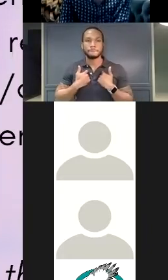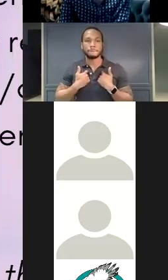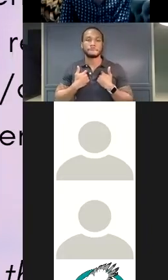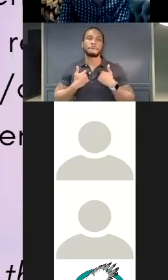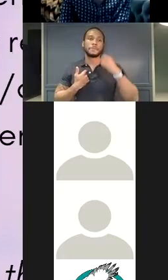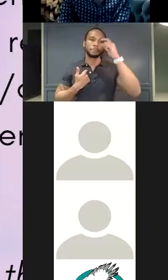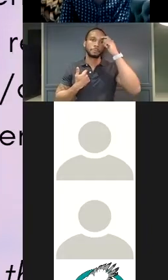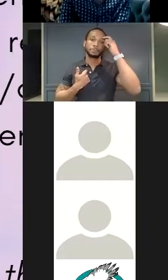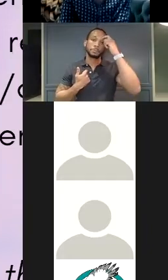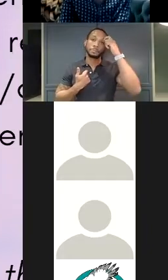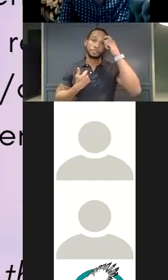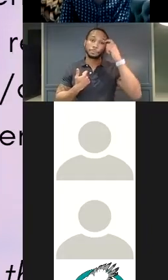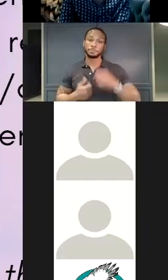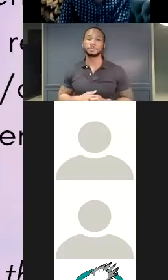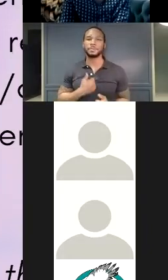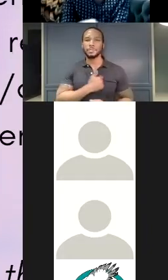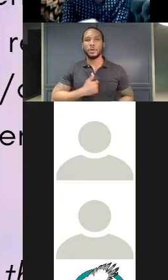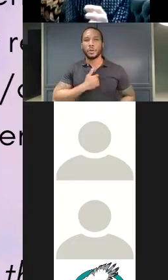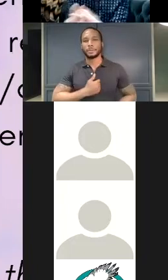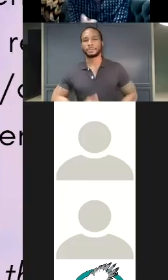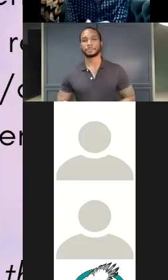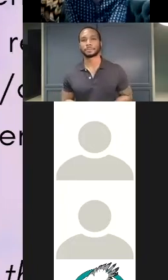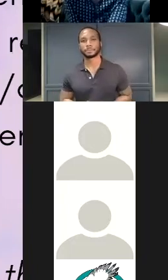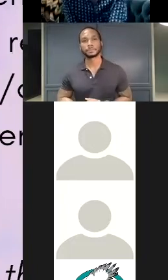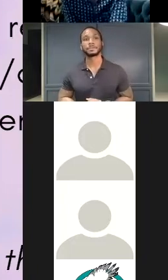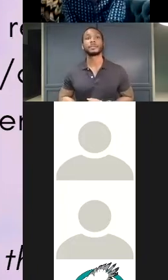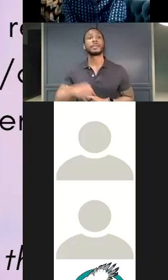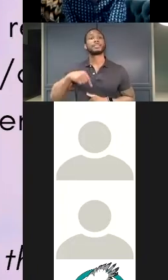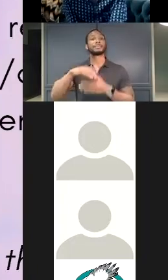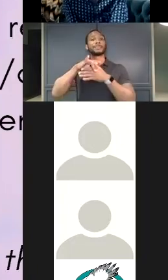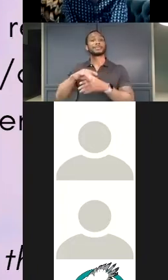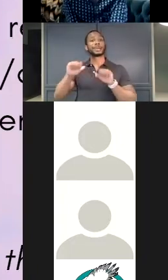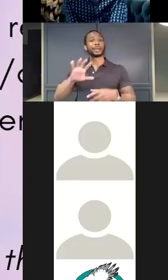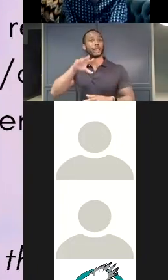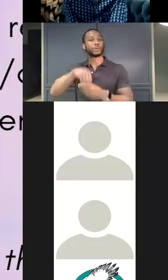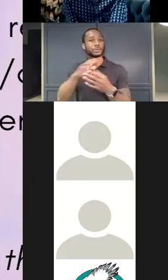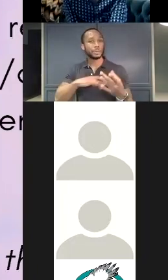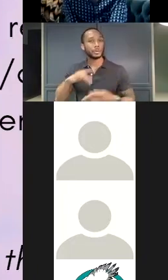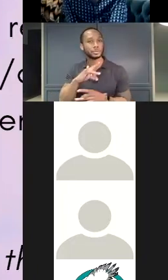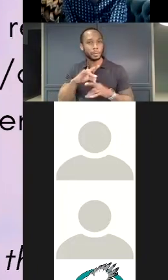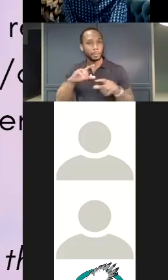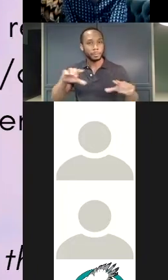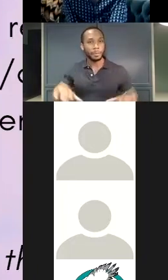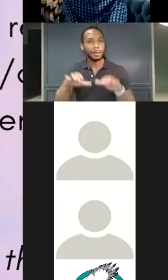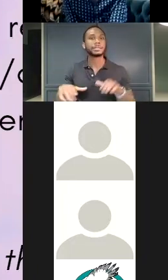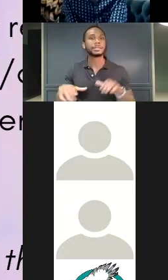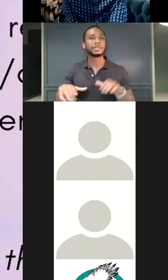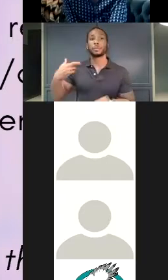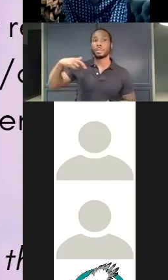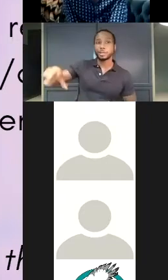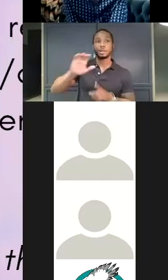I can't, hang on, sorry. This context can include spiritual practice or religion,